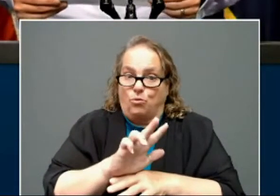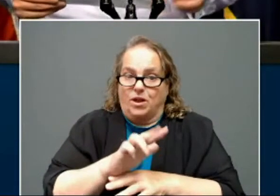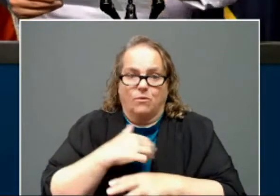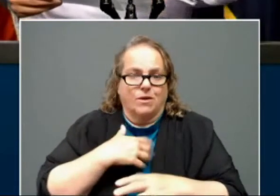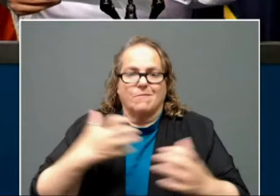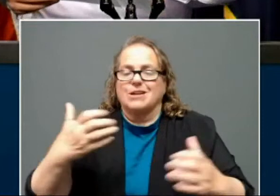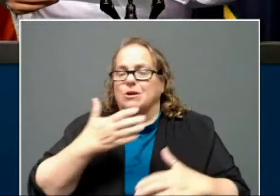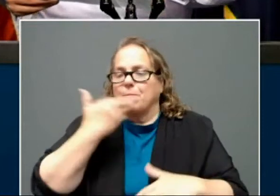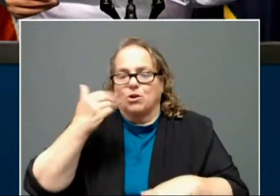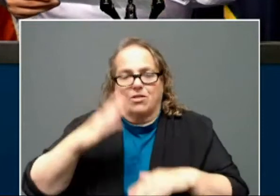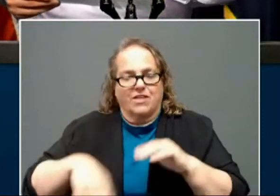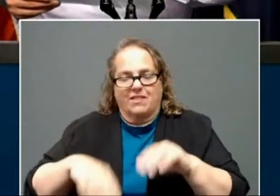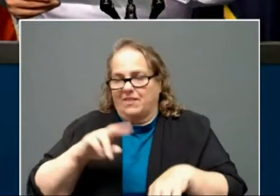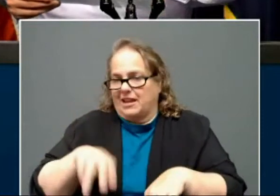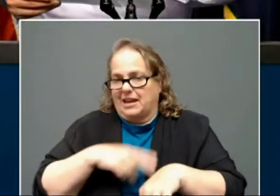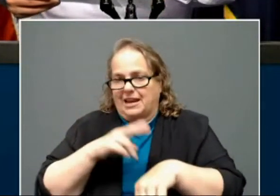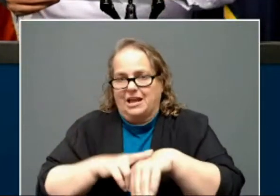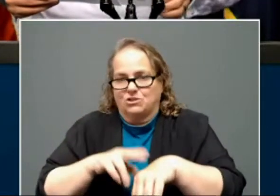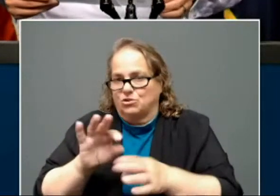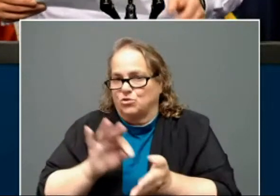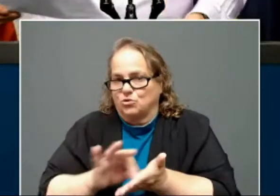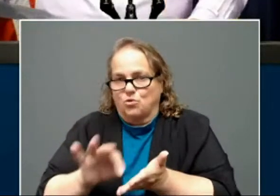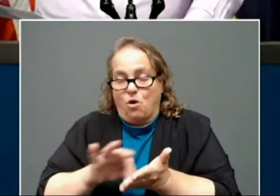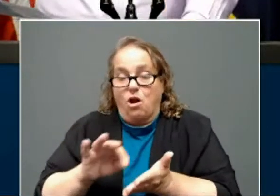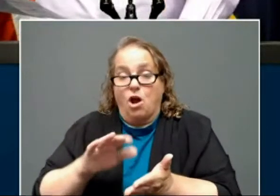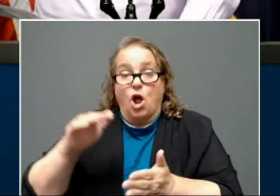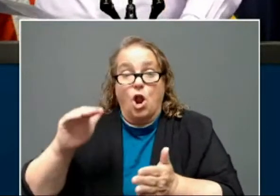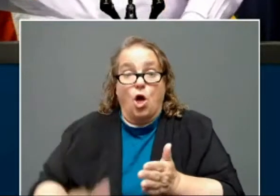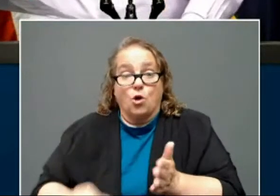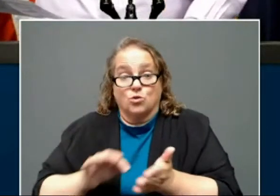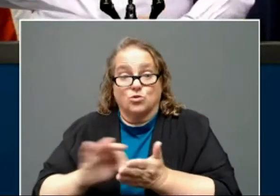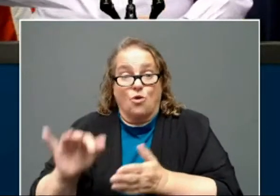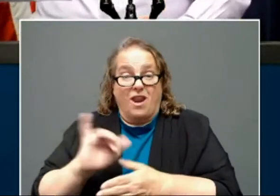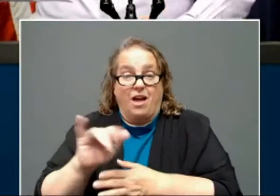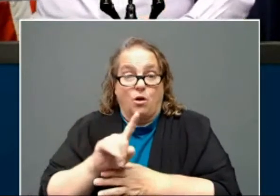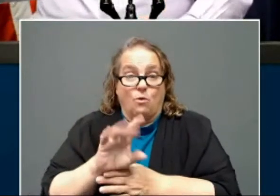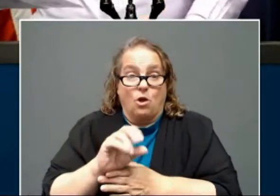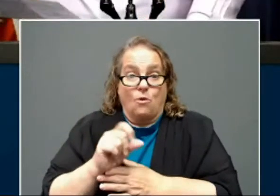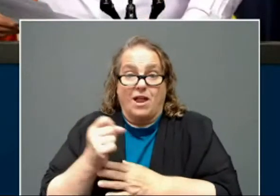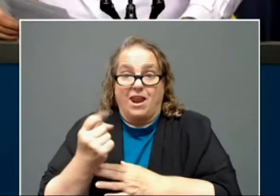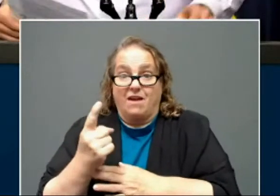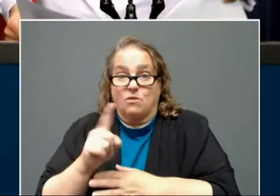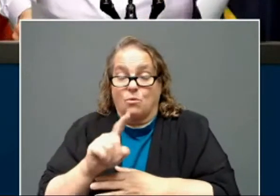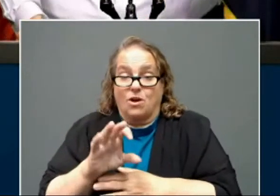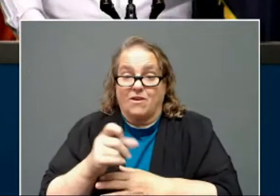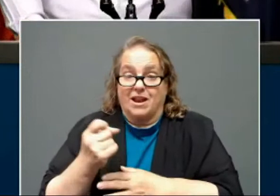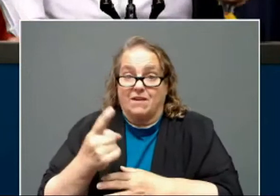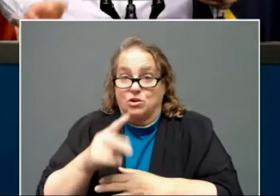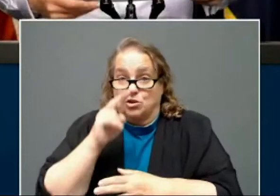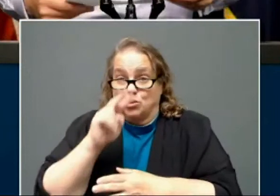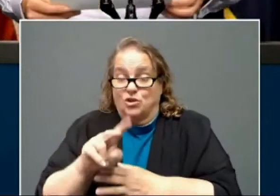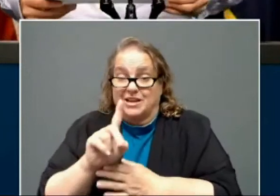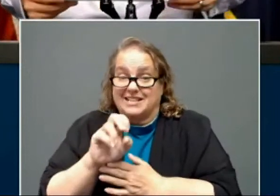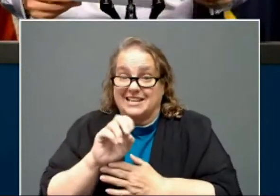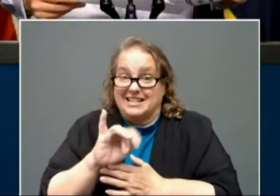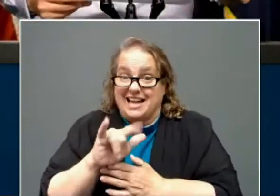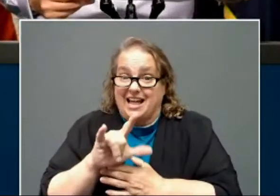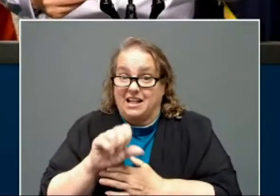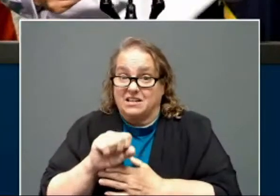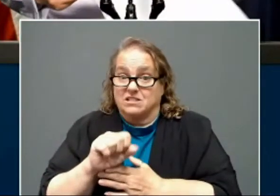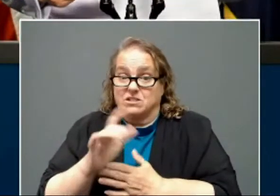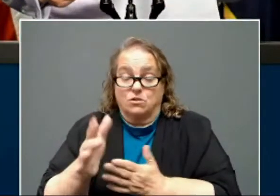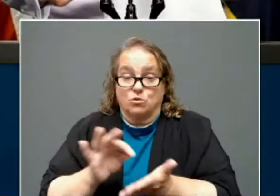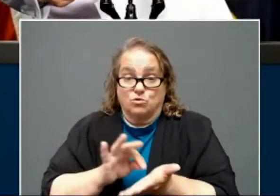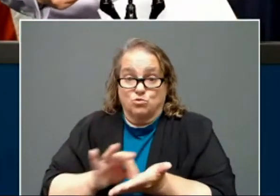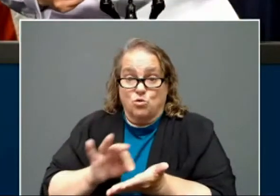well. And when you look at a low score like a 111, when you actually look at the details for that, the score that our